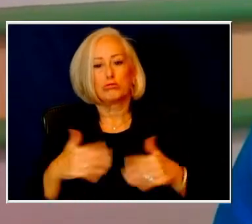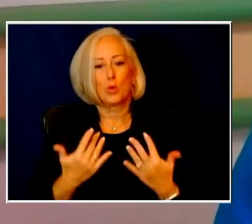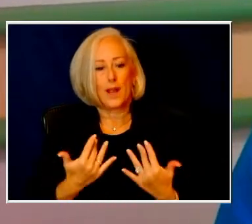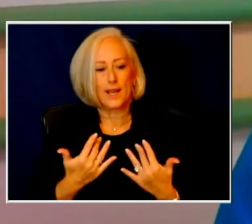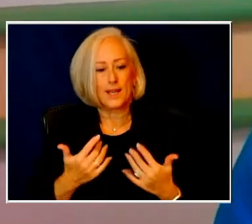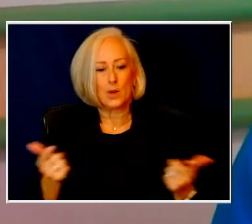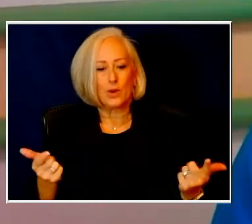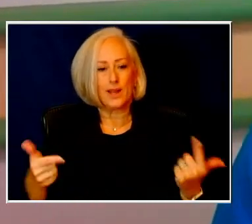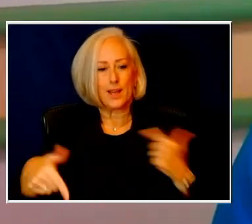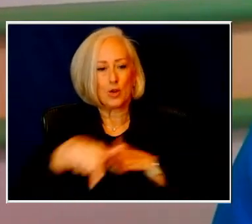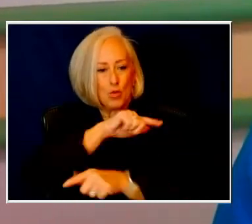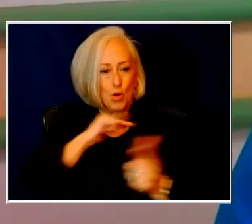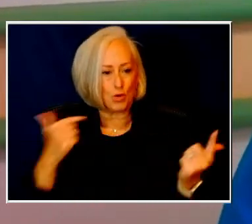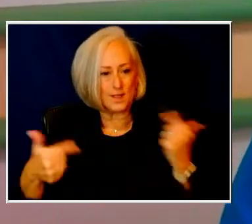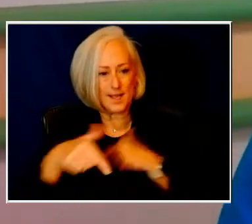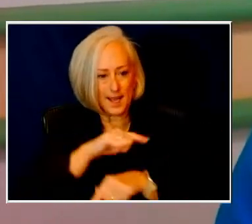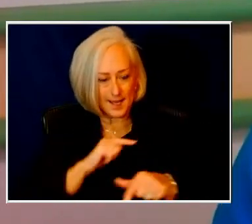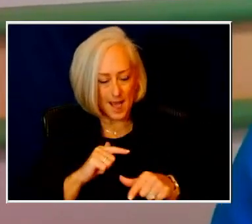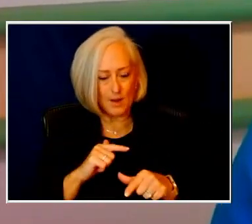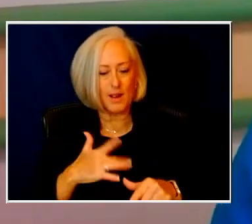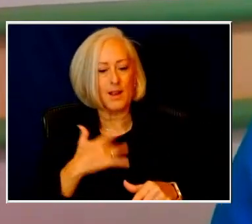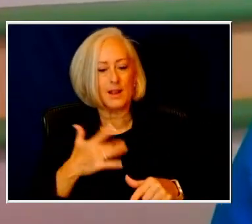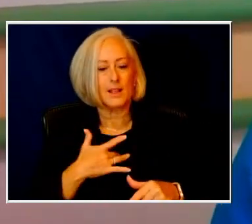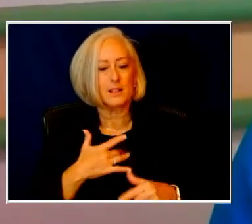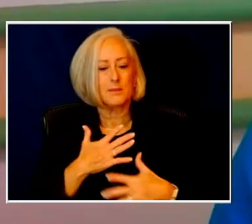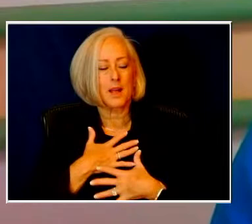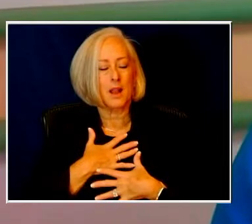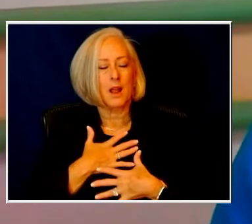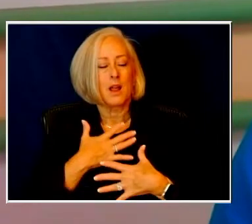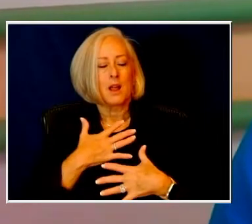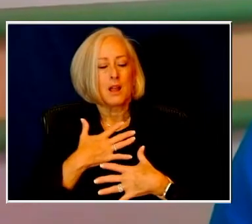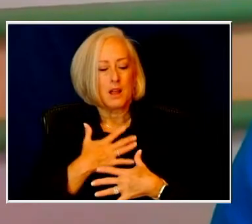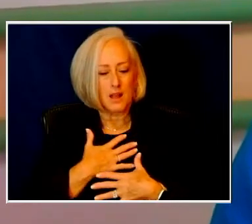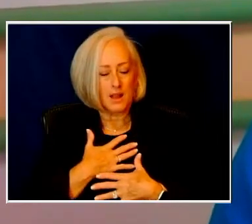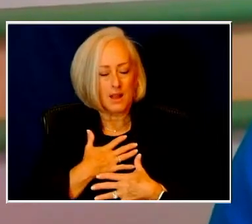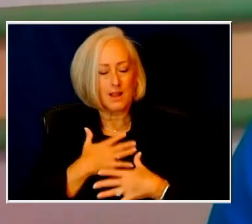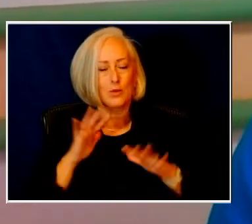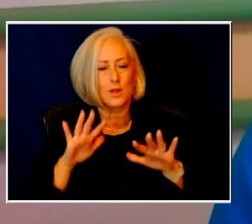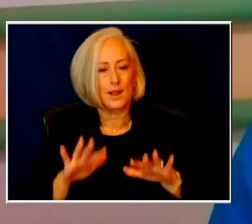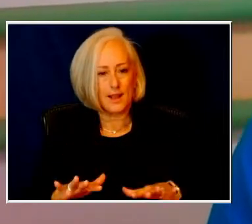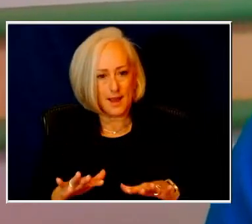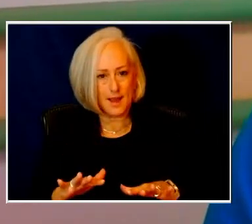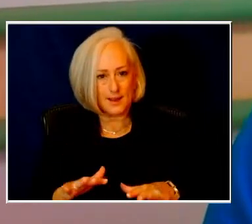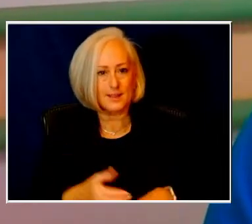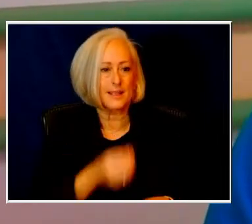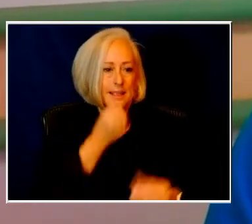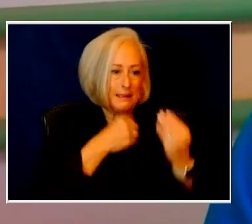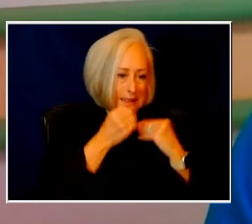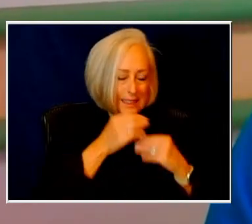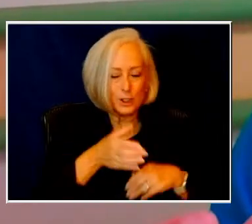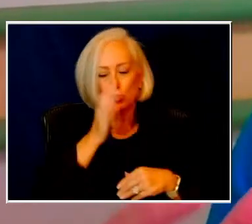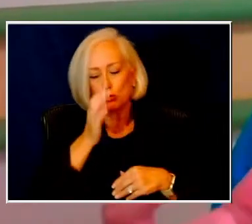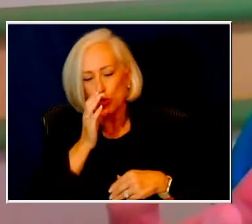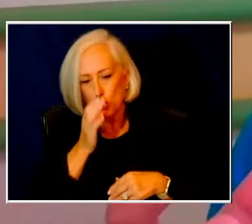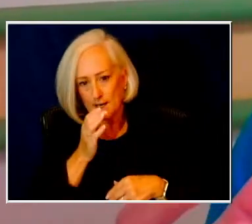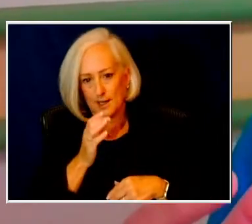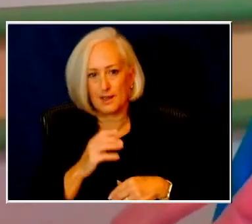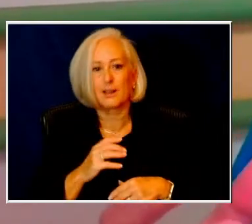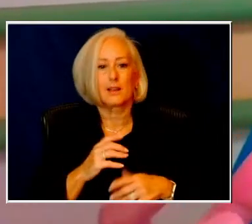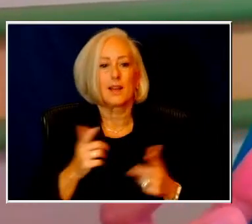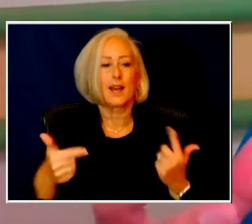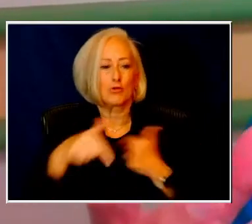get refreshed yourself, and get something to drink and sometimes to eat when you're in surgery that long. The other thing